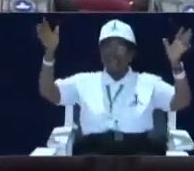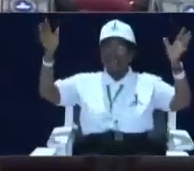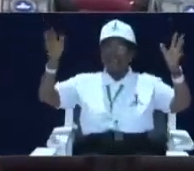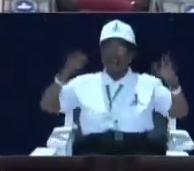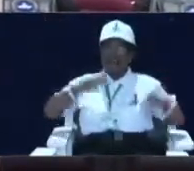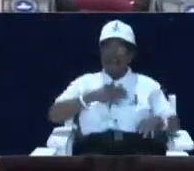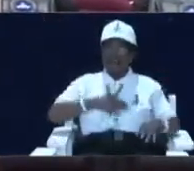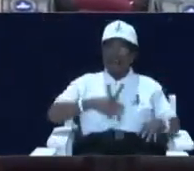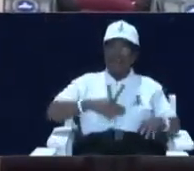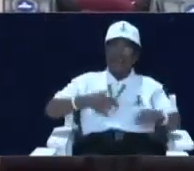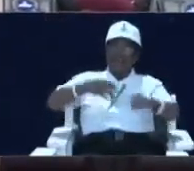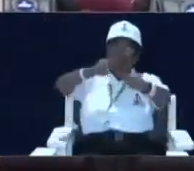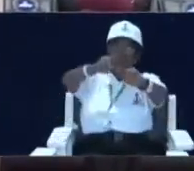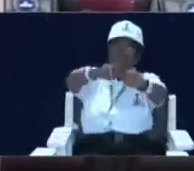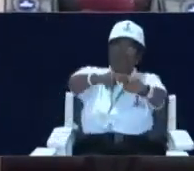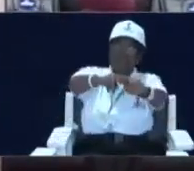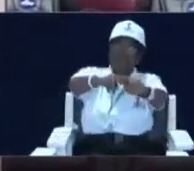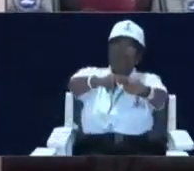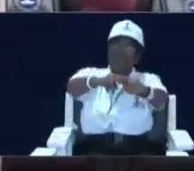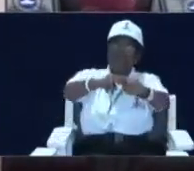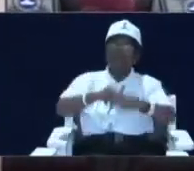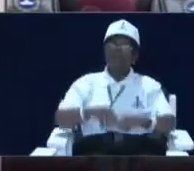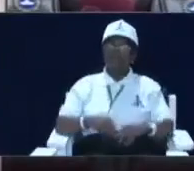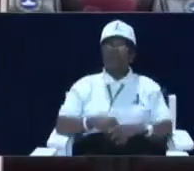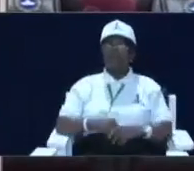Please be seated.